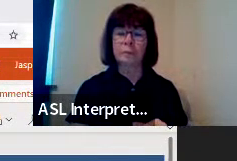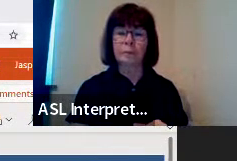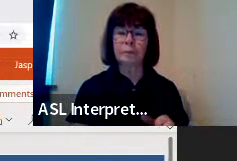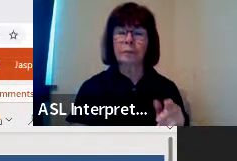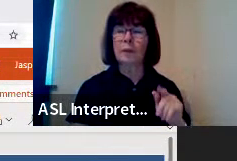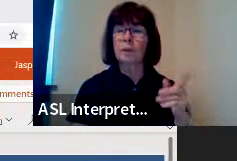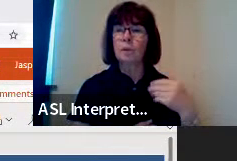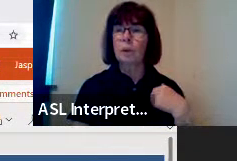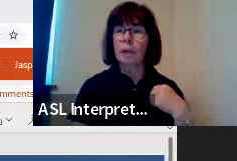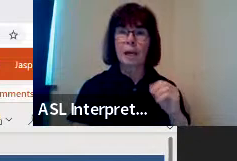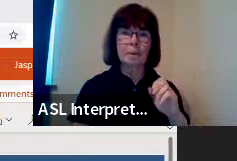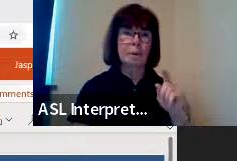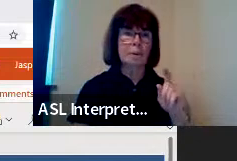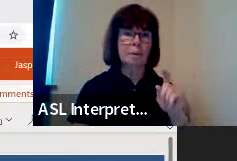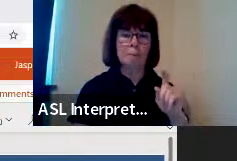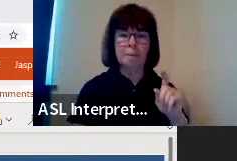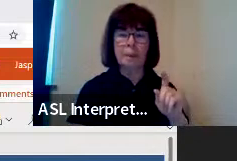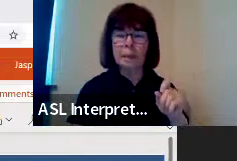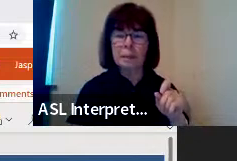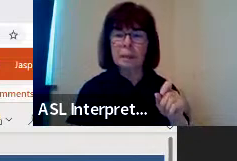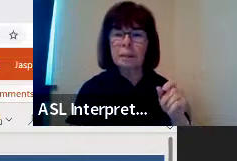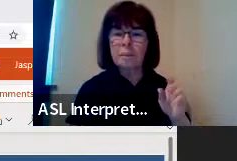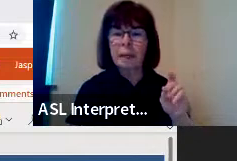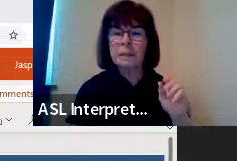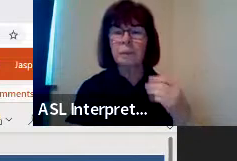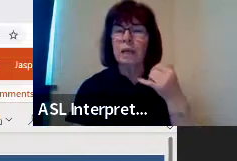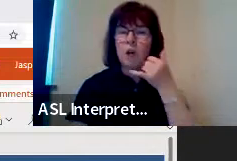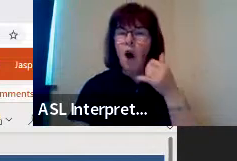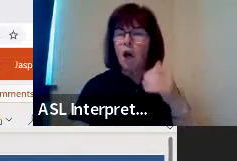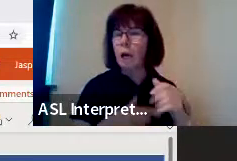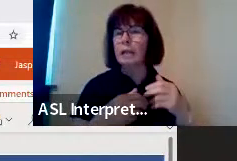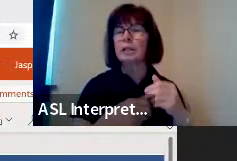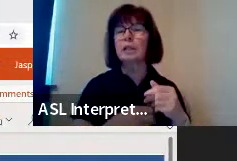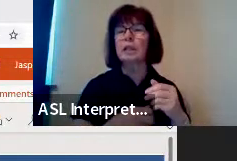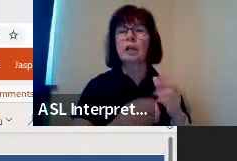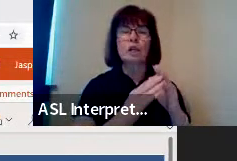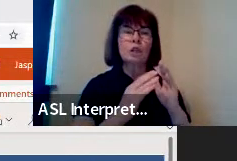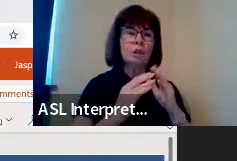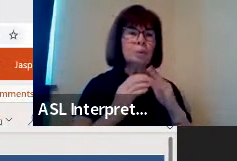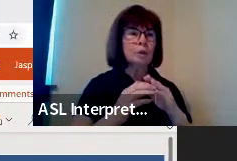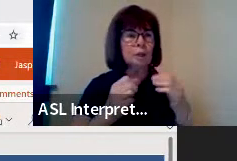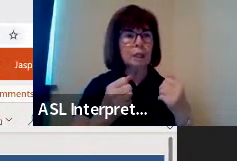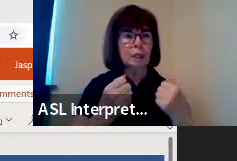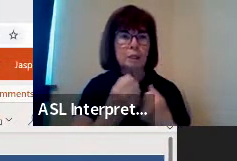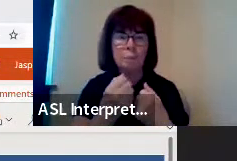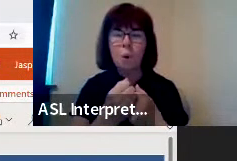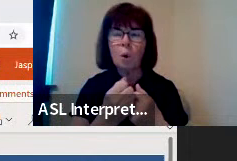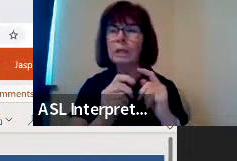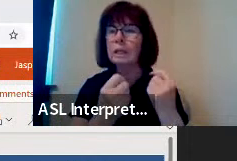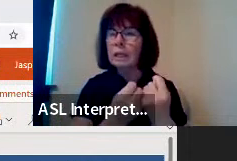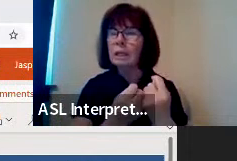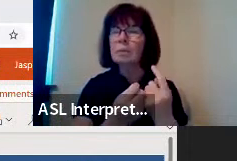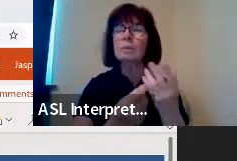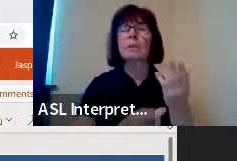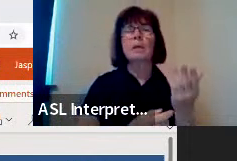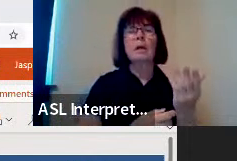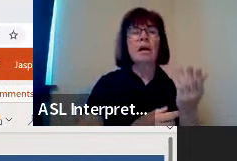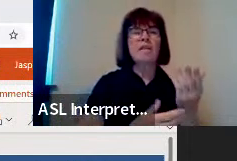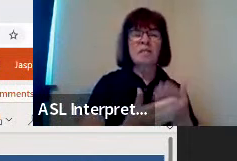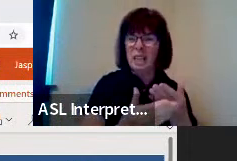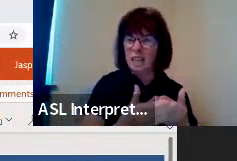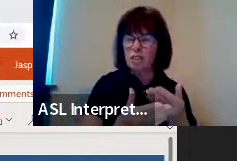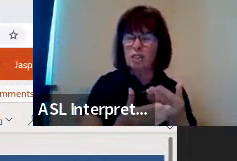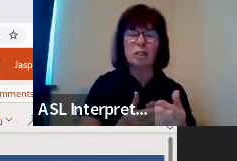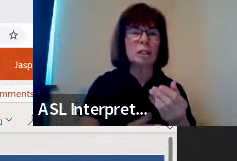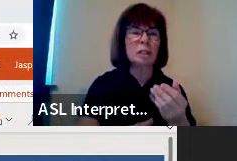call lines, inquiry lines, community support teams where we provided financial assistance, $8 million of ARCH